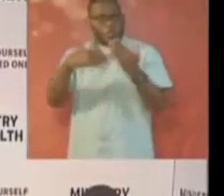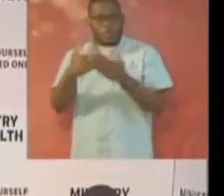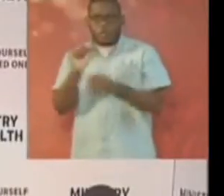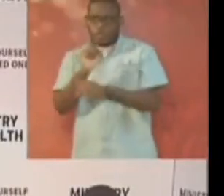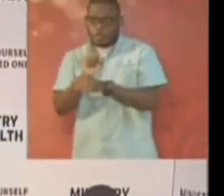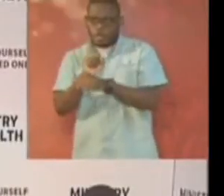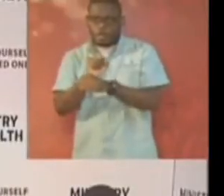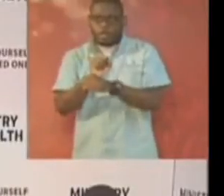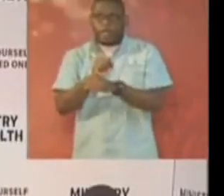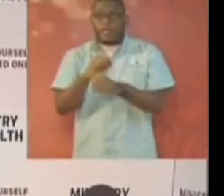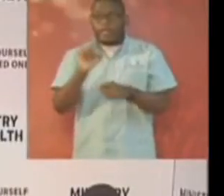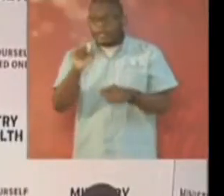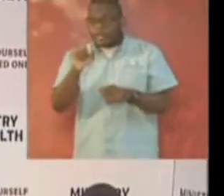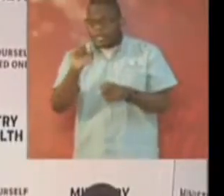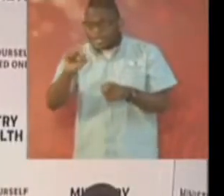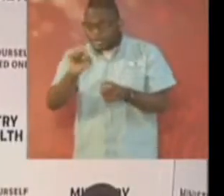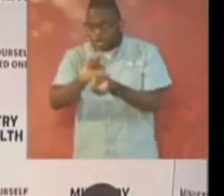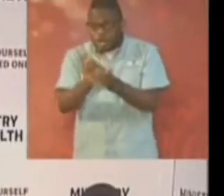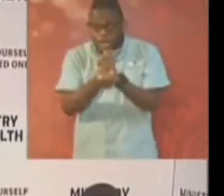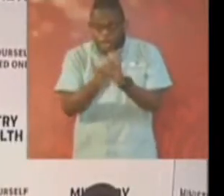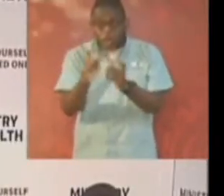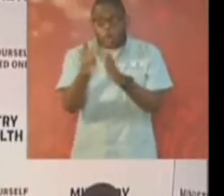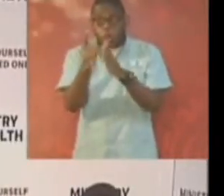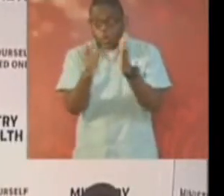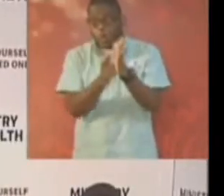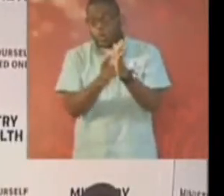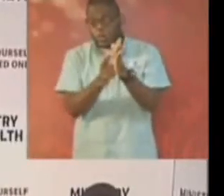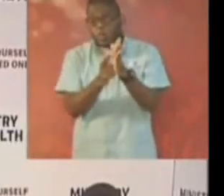think we may just have time for just